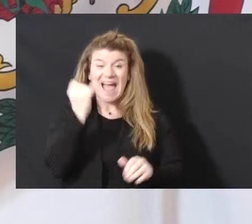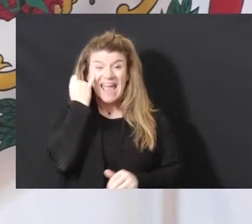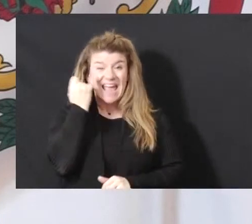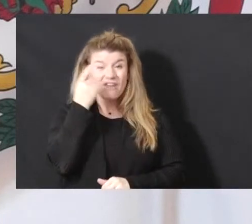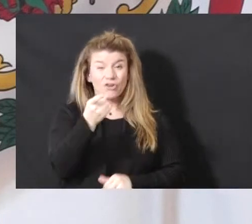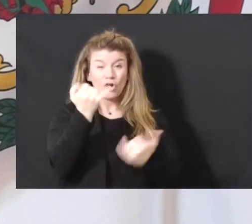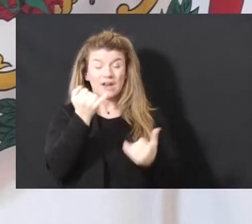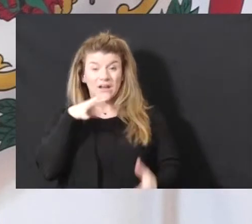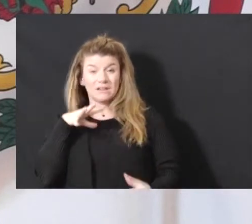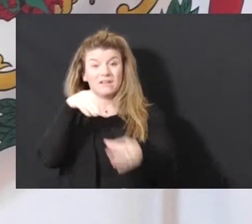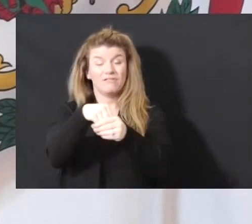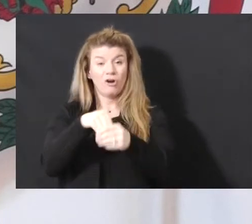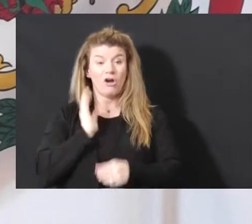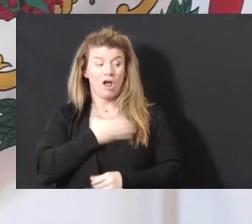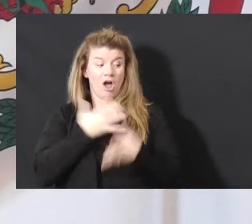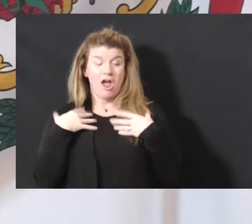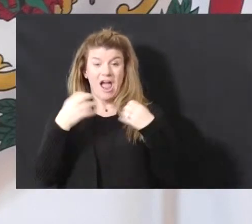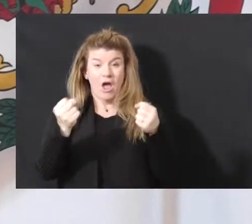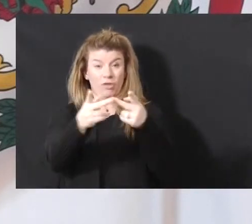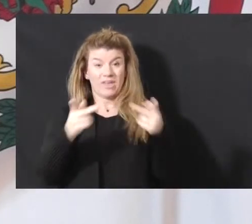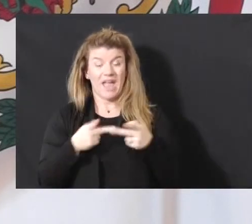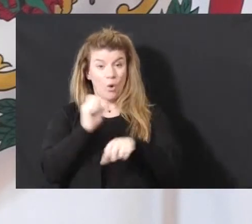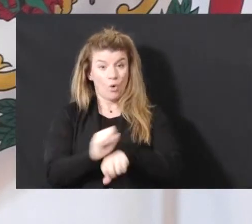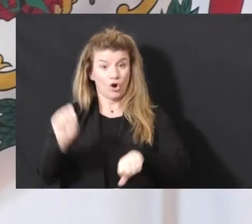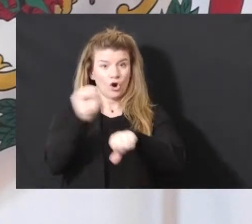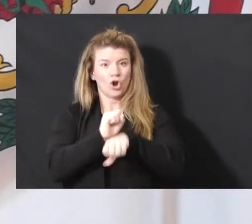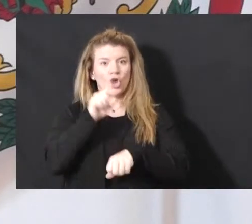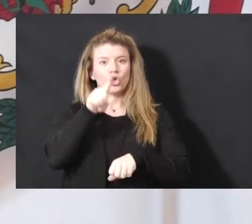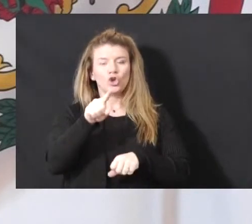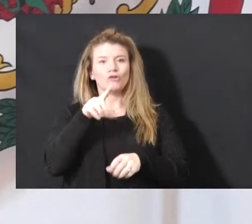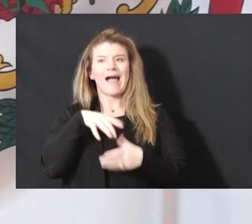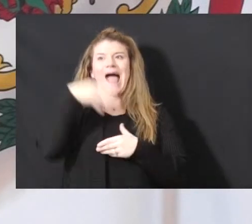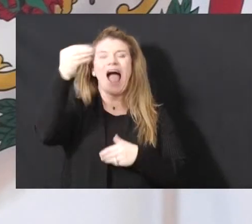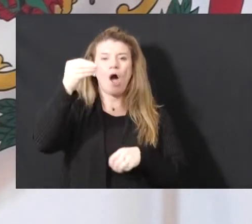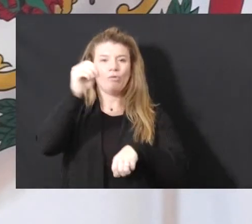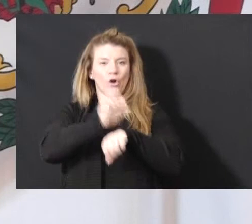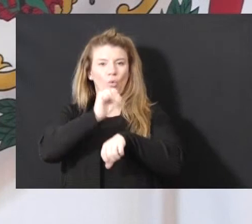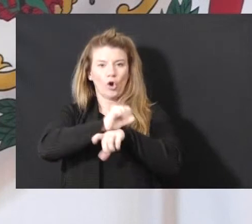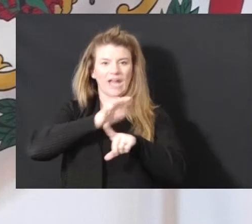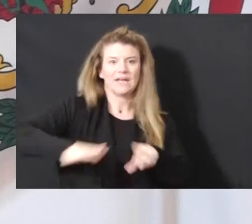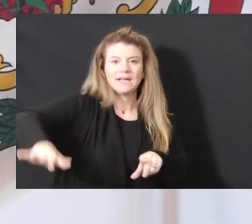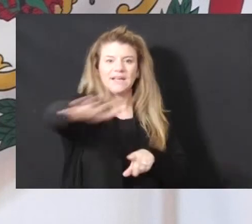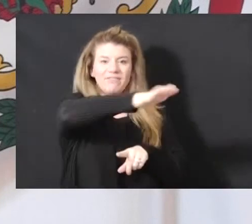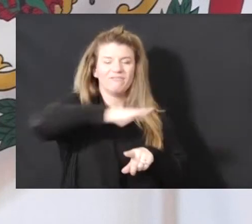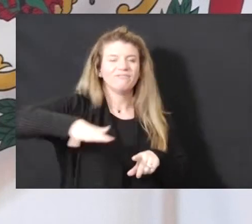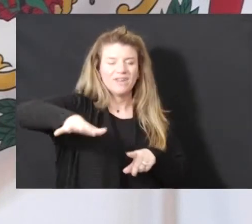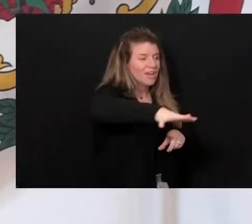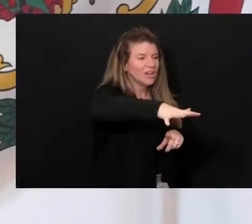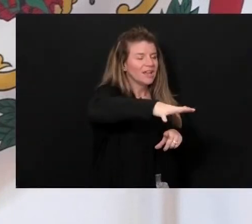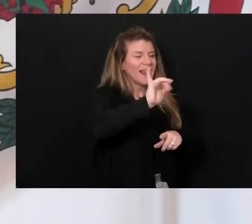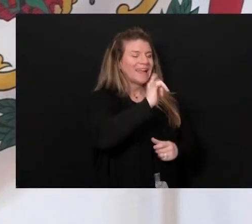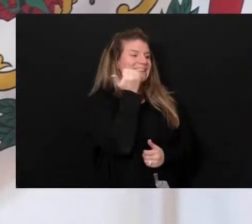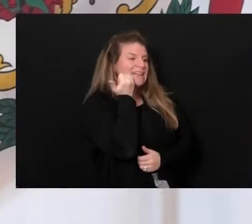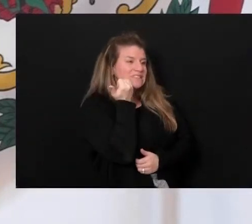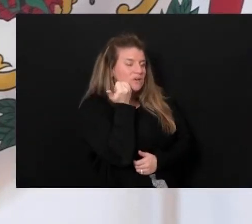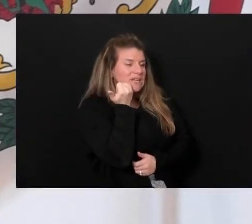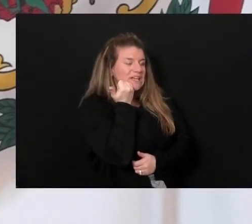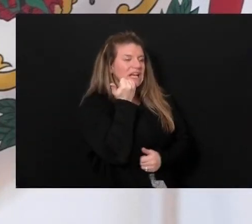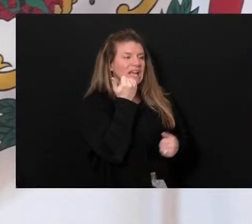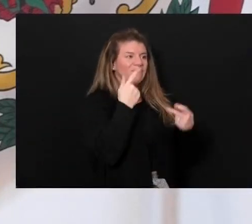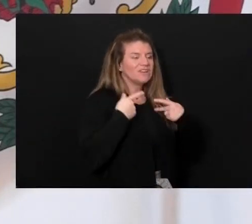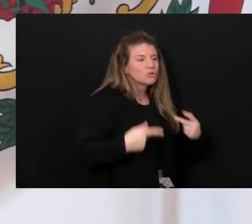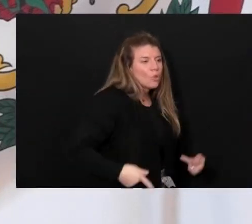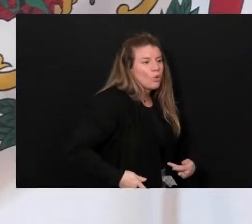of our healthcare workers and you're in the fields of, let me think, you know, of dentistry or physical